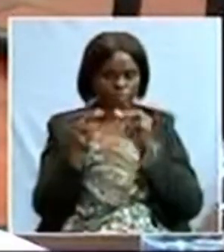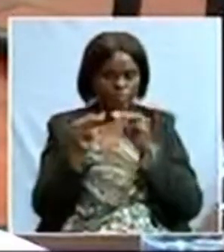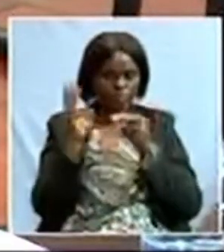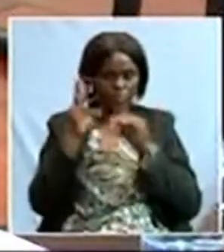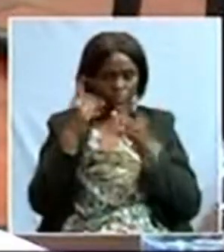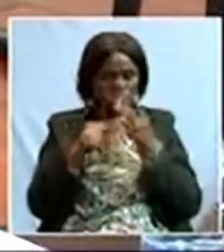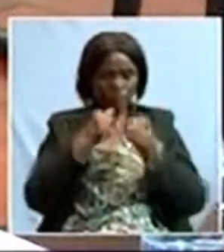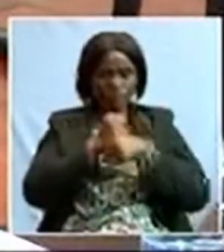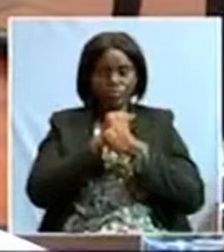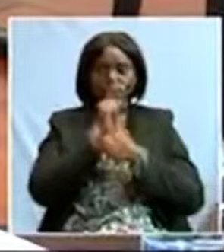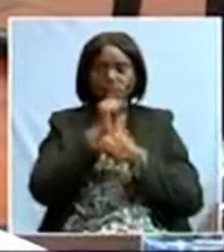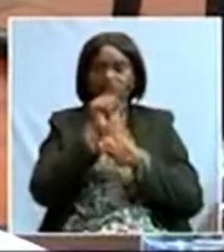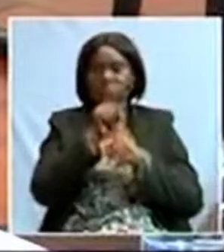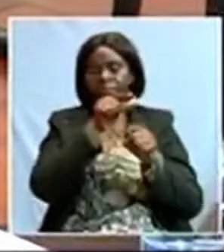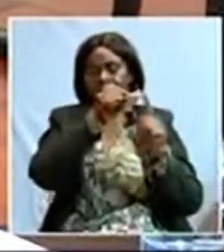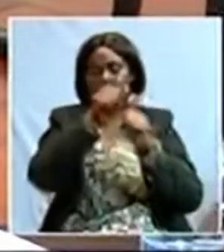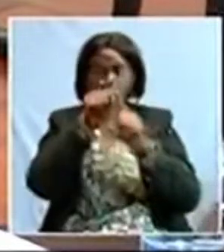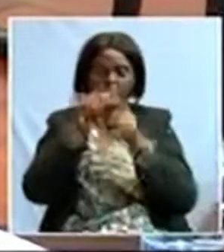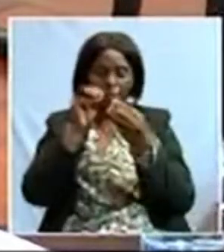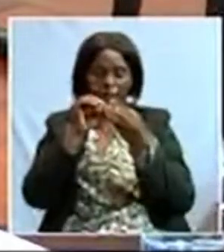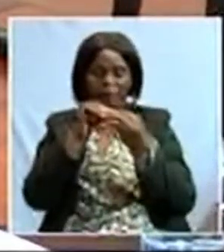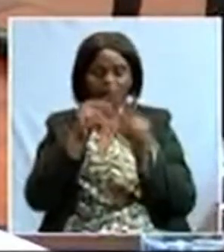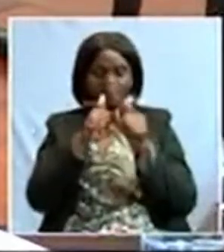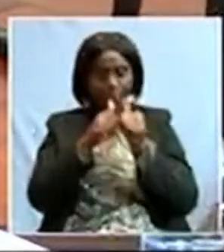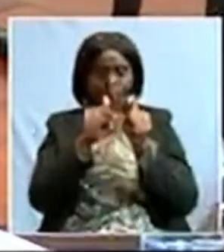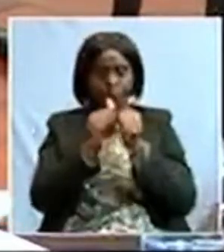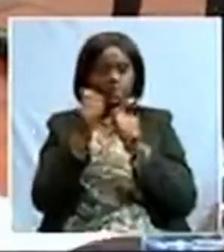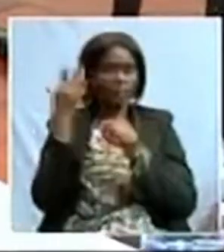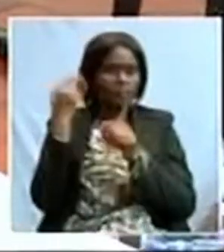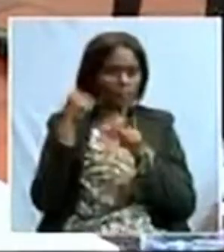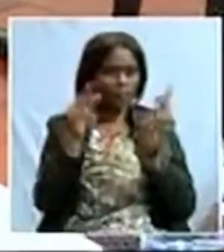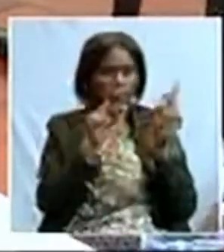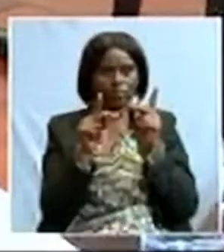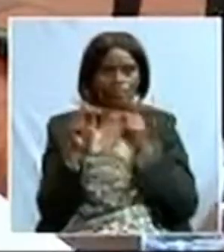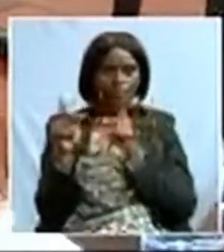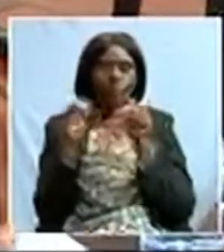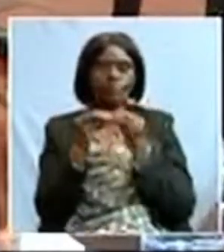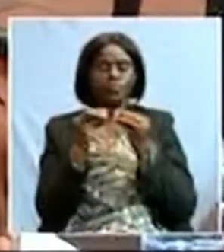to ensure realistic targets are set in line with previous performance.